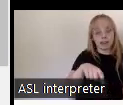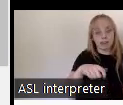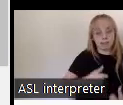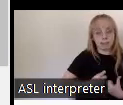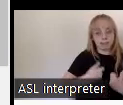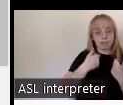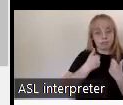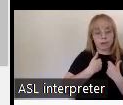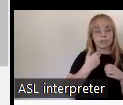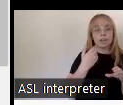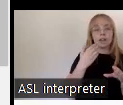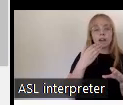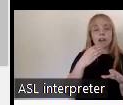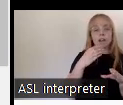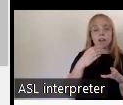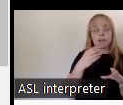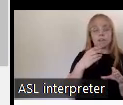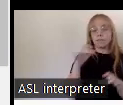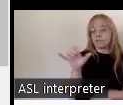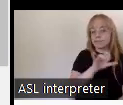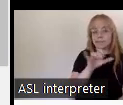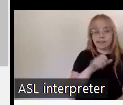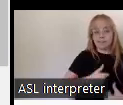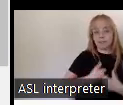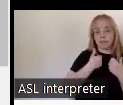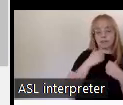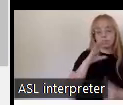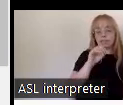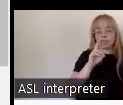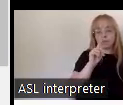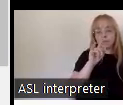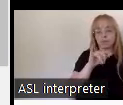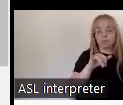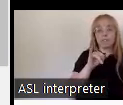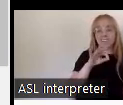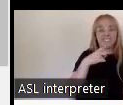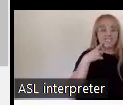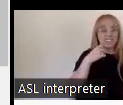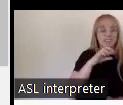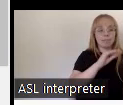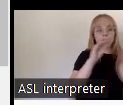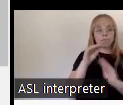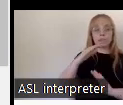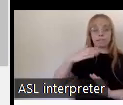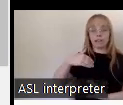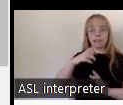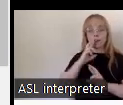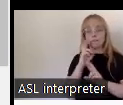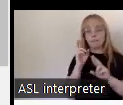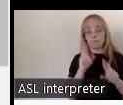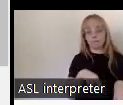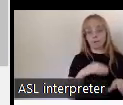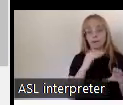is on file with the county. So if someone has just moved but not reported their